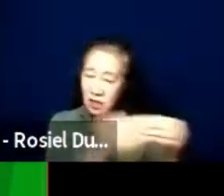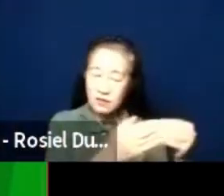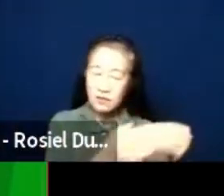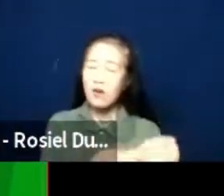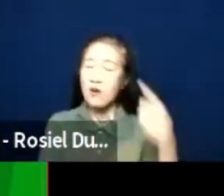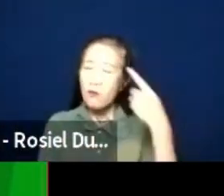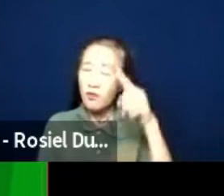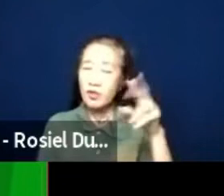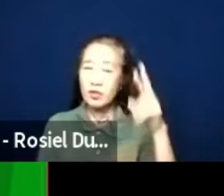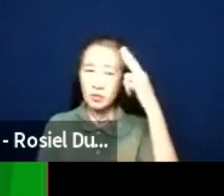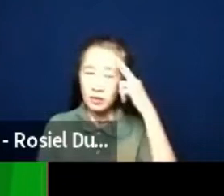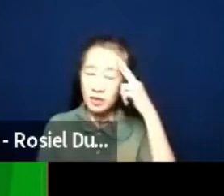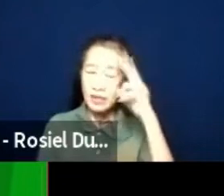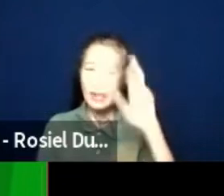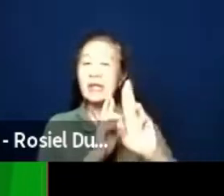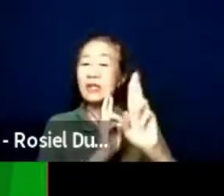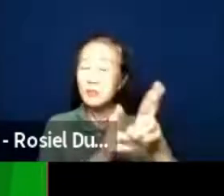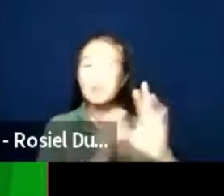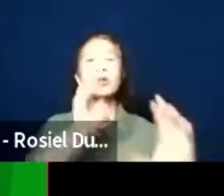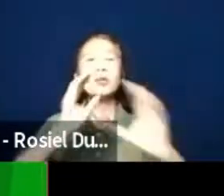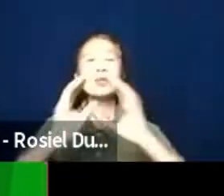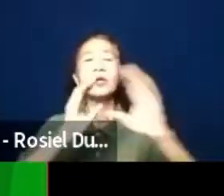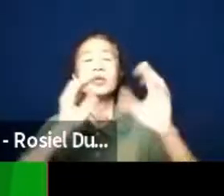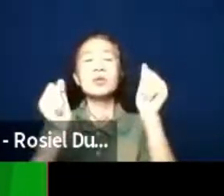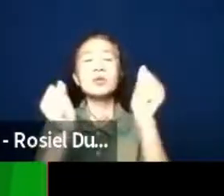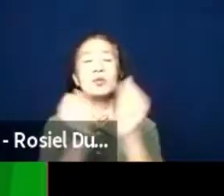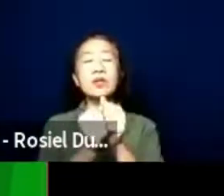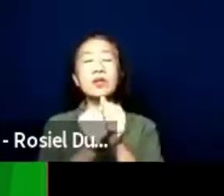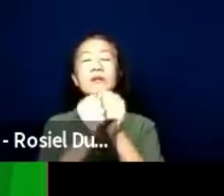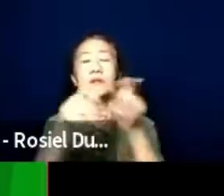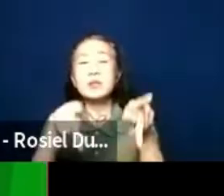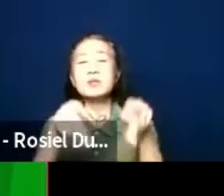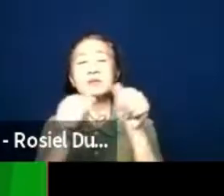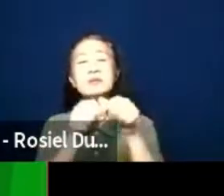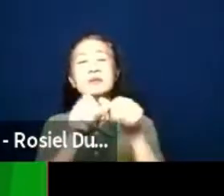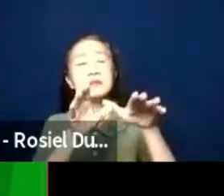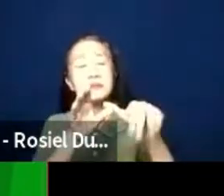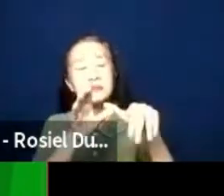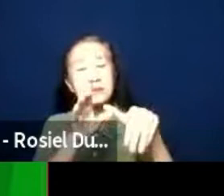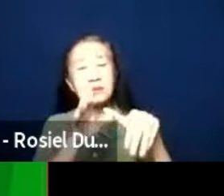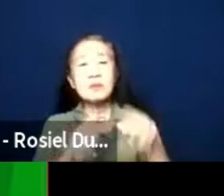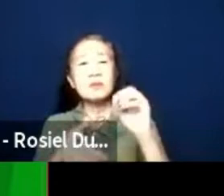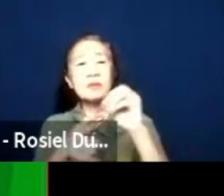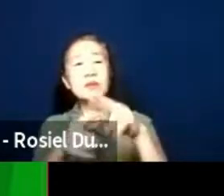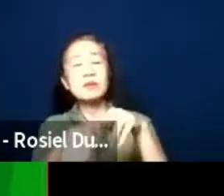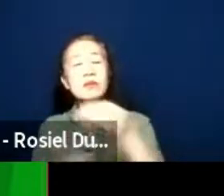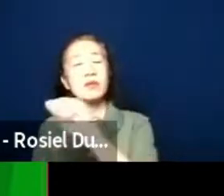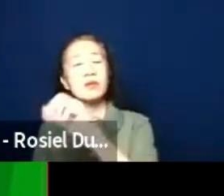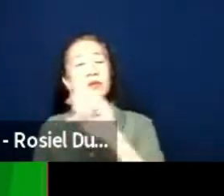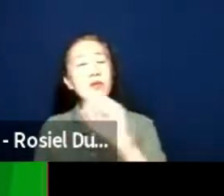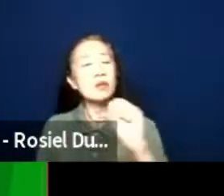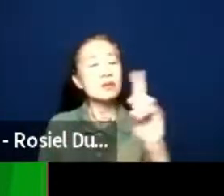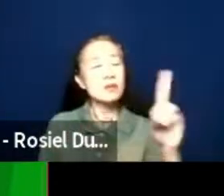recognition, response, and communicating with person with autism spectrum disorder or ASD in